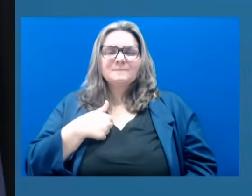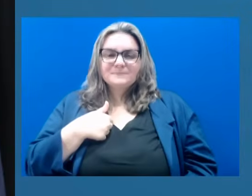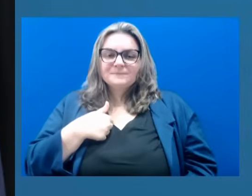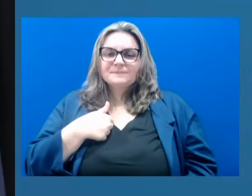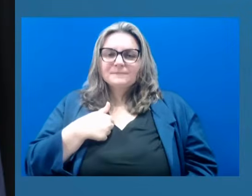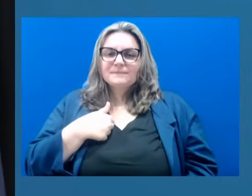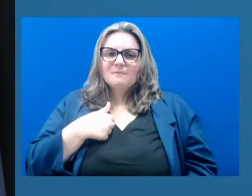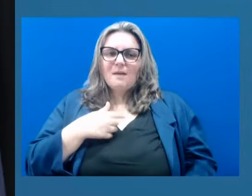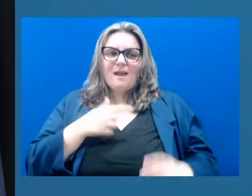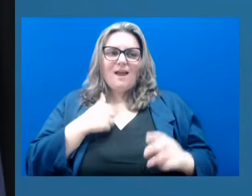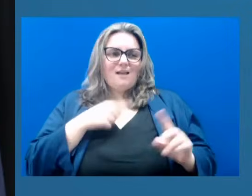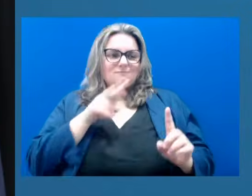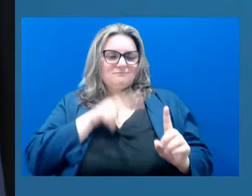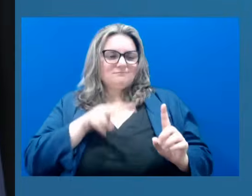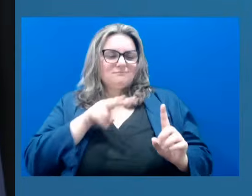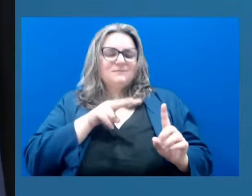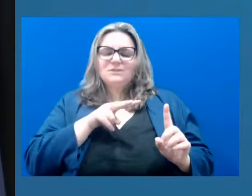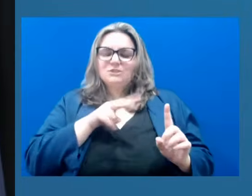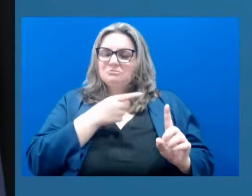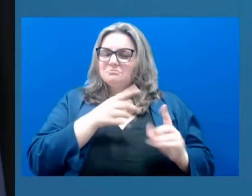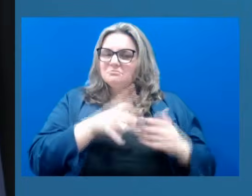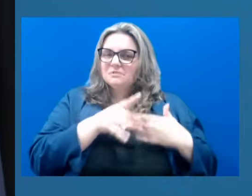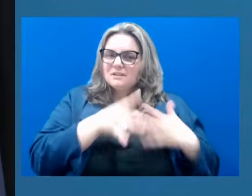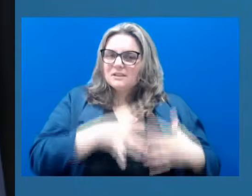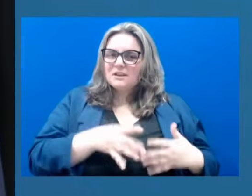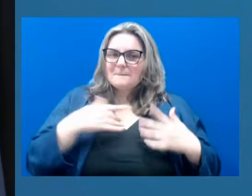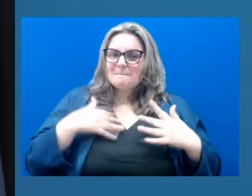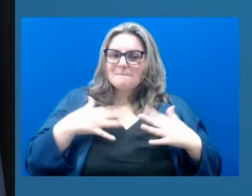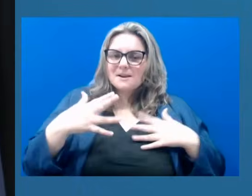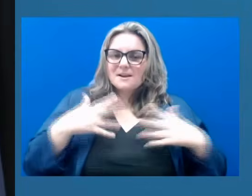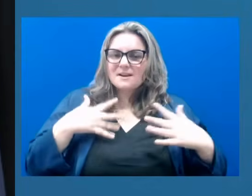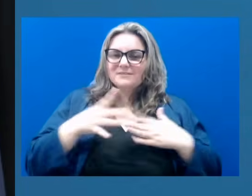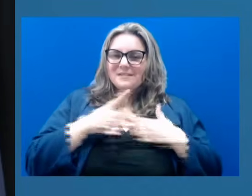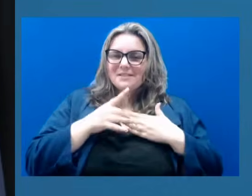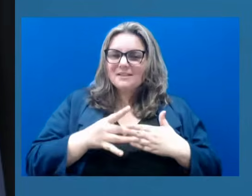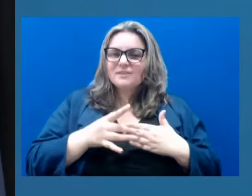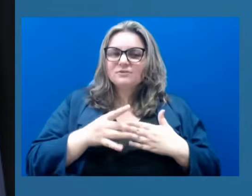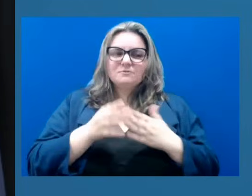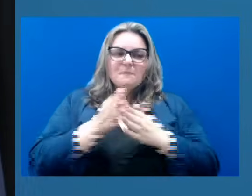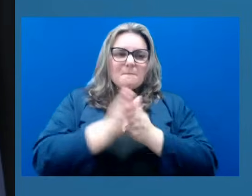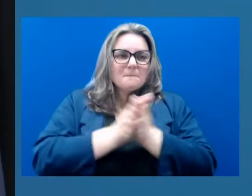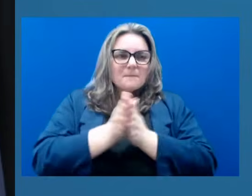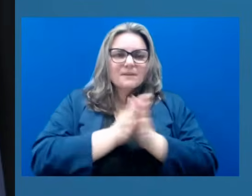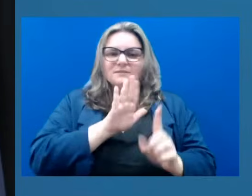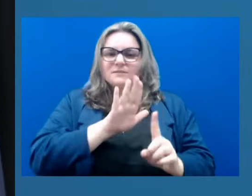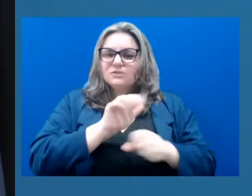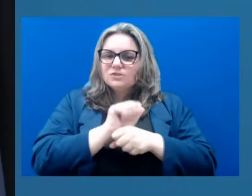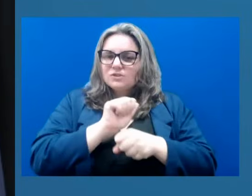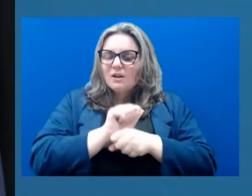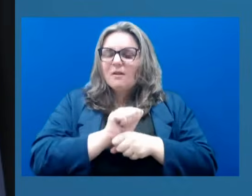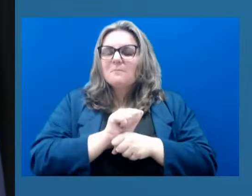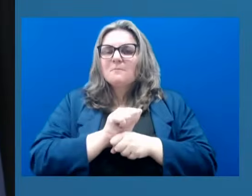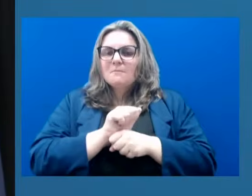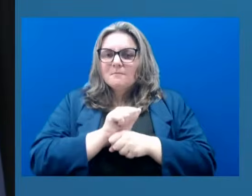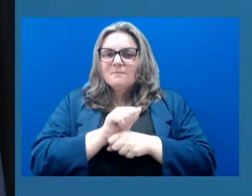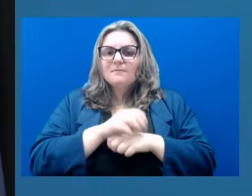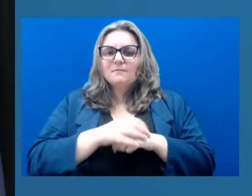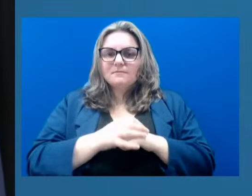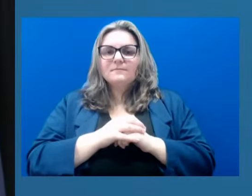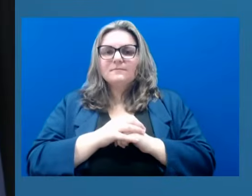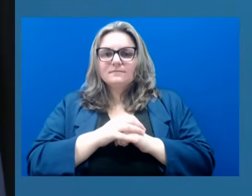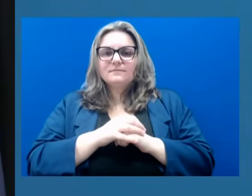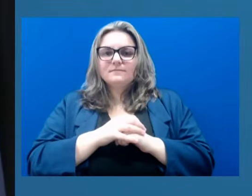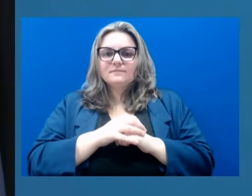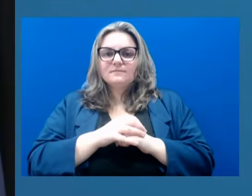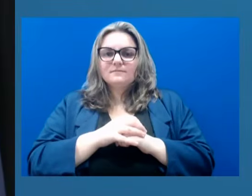leadership, you know, just exuding from this woman who's so passionate about what she does. And we talked about how, you know, what also